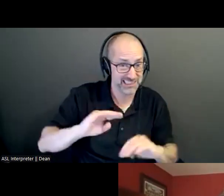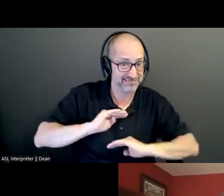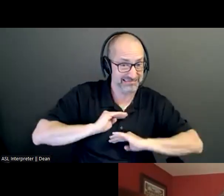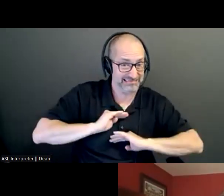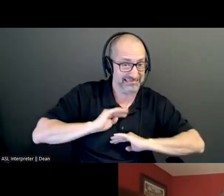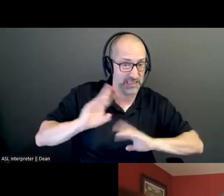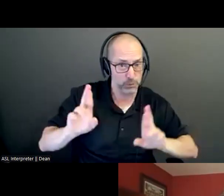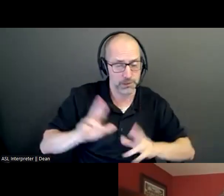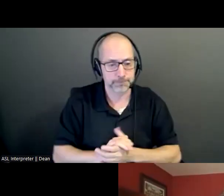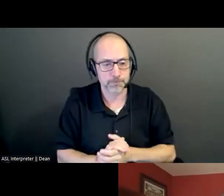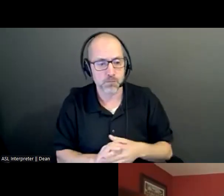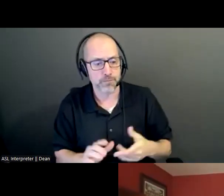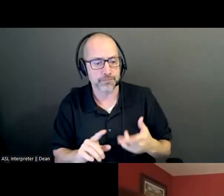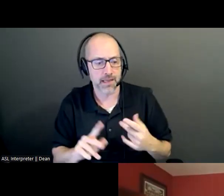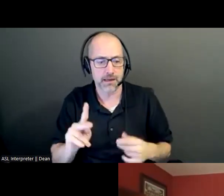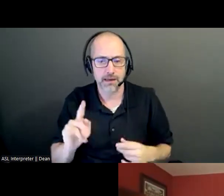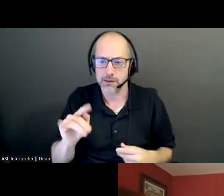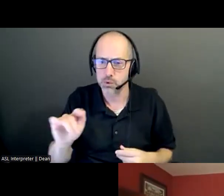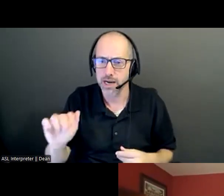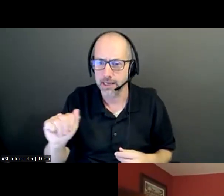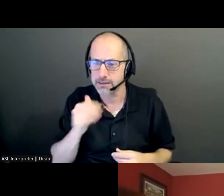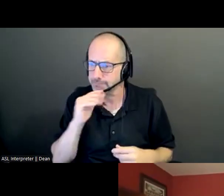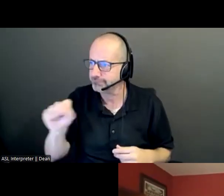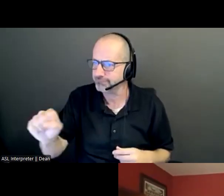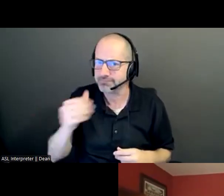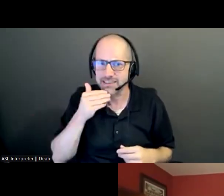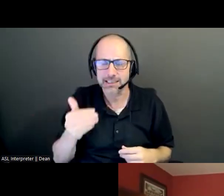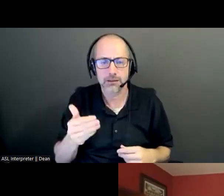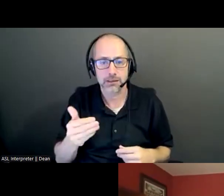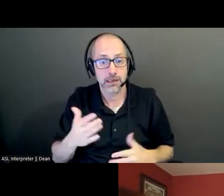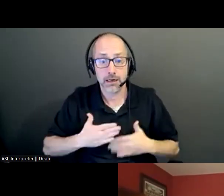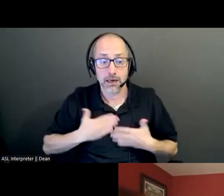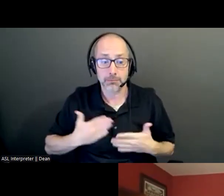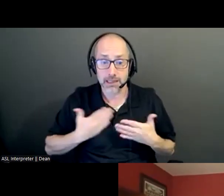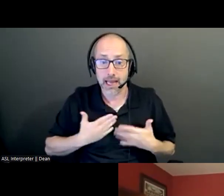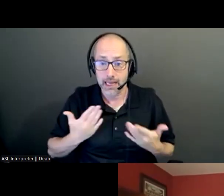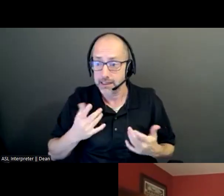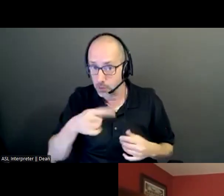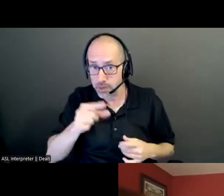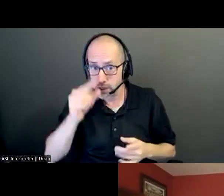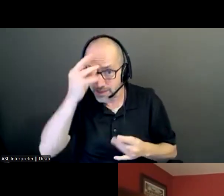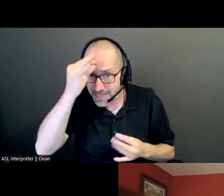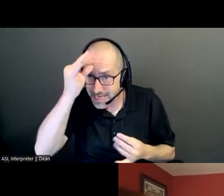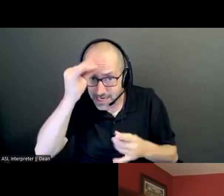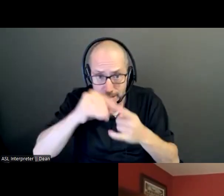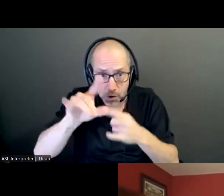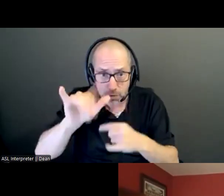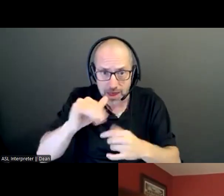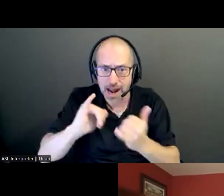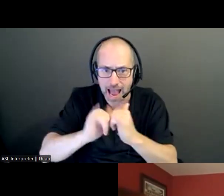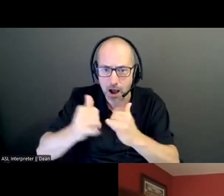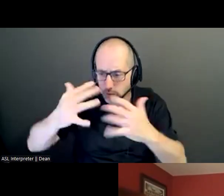and thank you. And I'm glad to hear that, I'm glad to be thinking about some of the ways that this gets